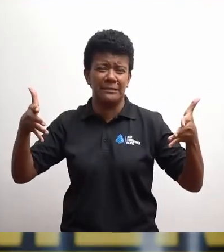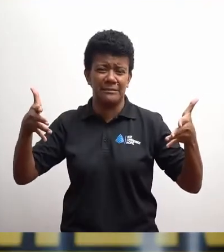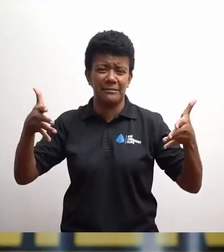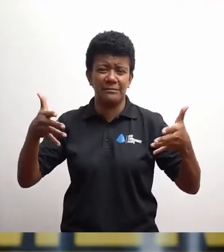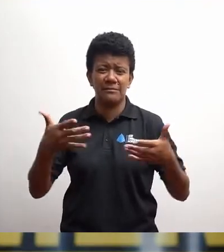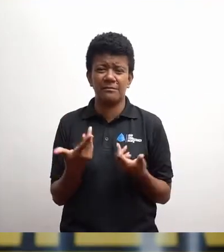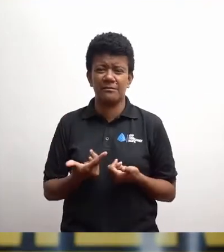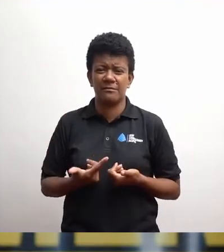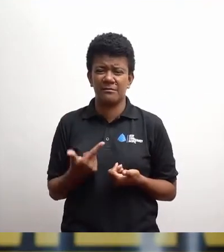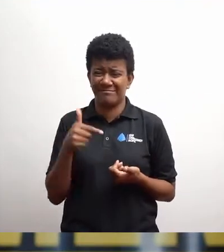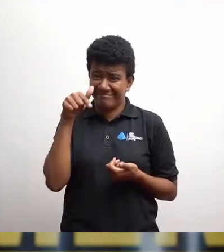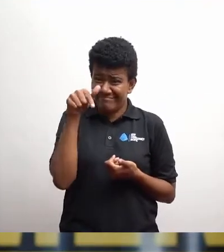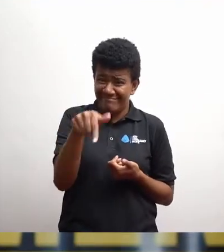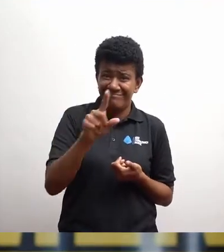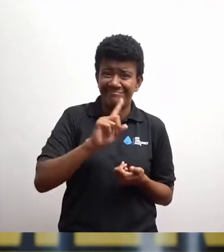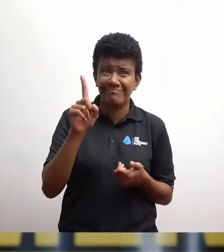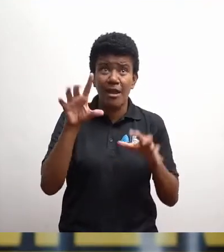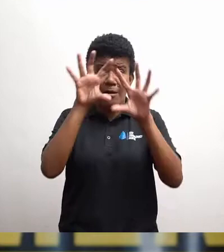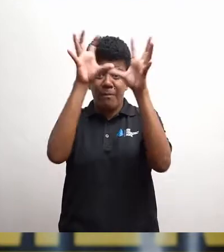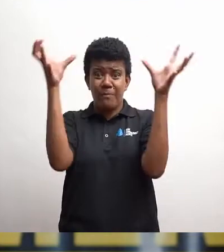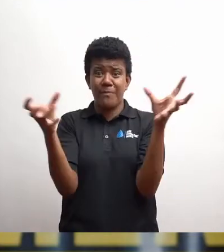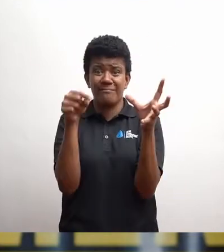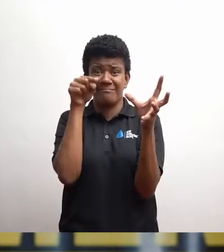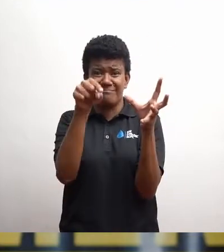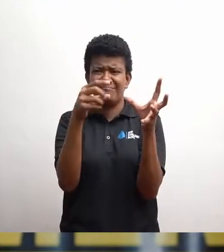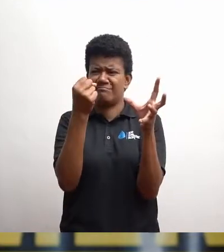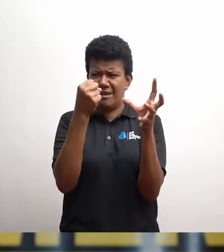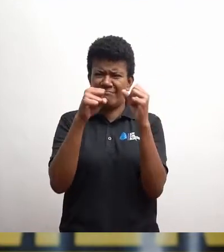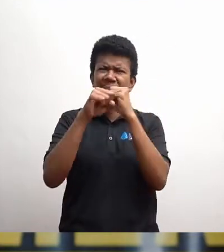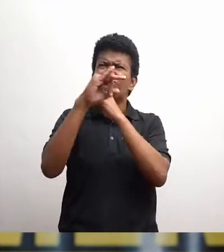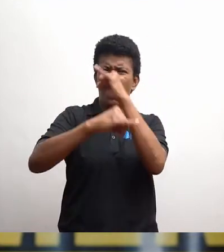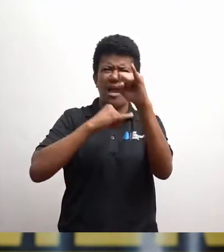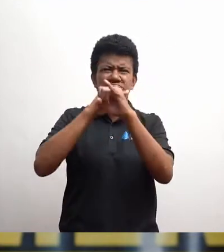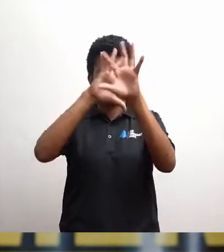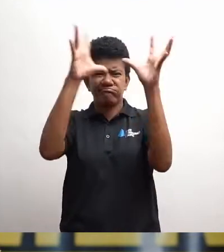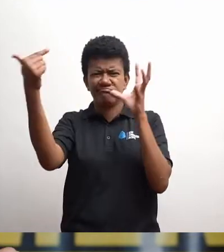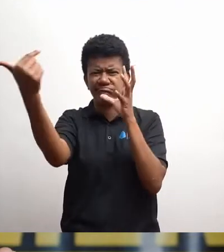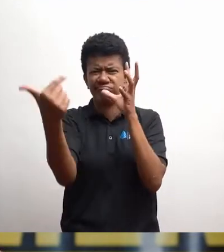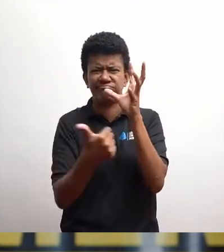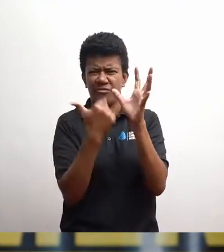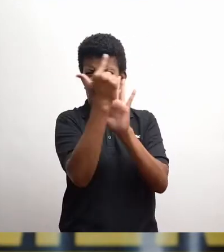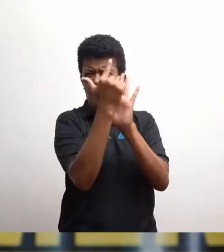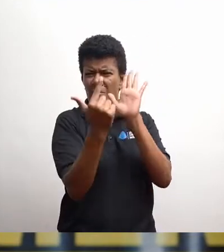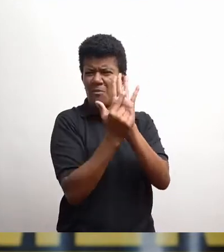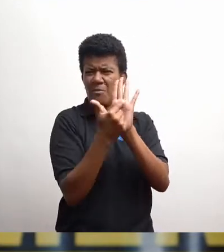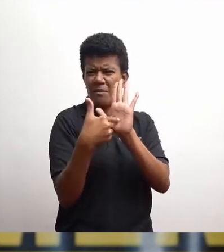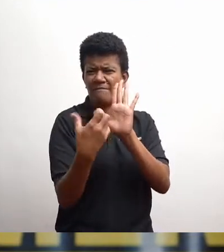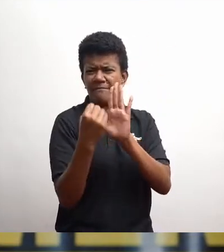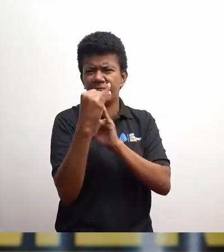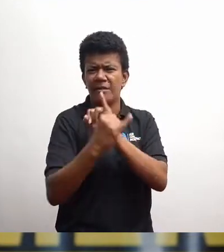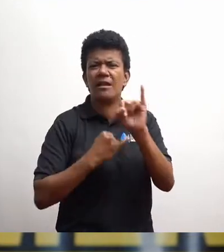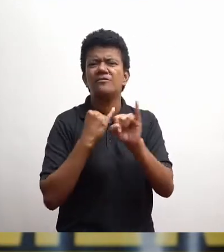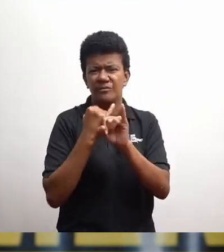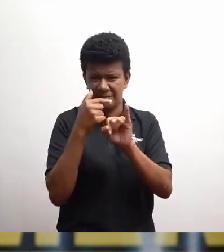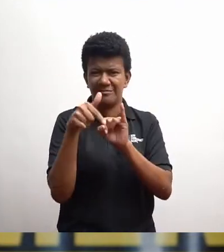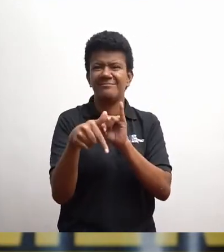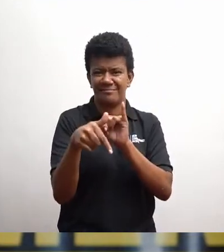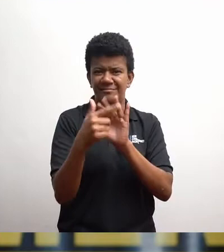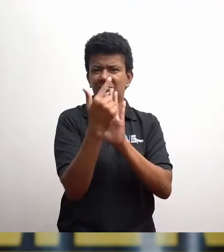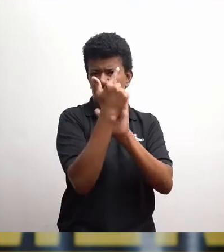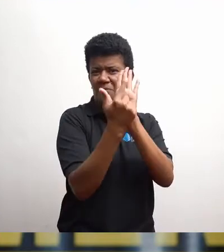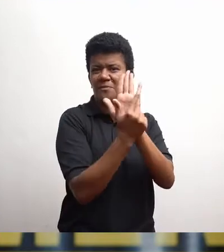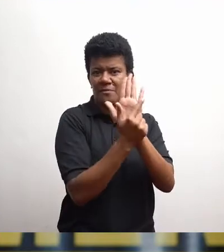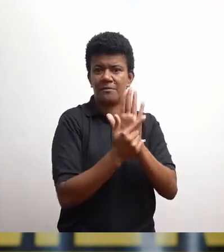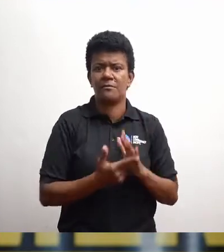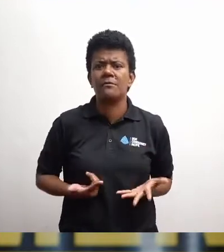how do you then take that global norm, that international law, this is international law, right? How do you take that international law and